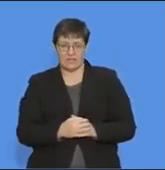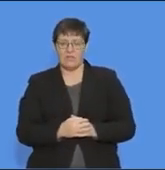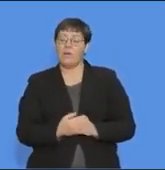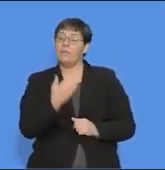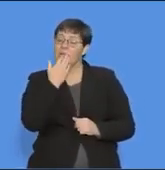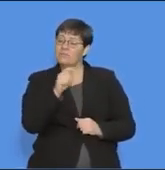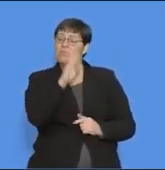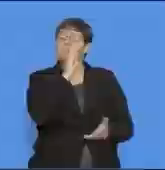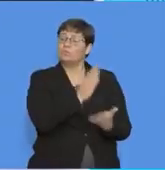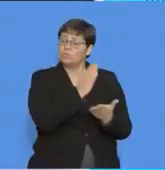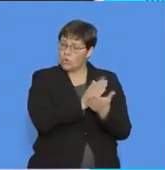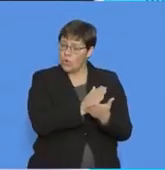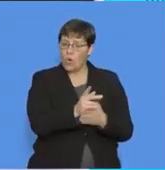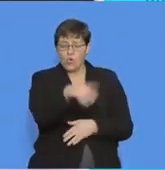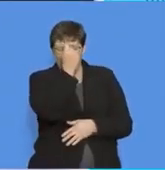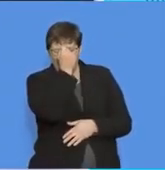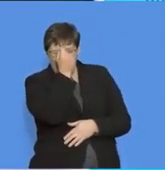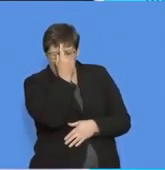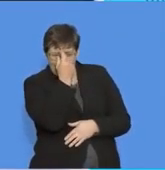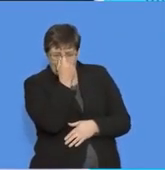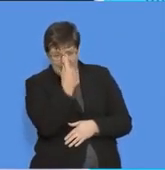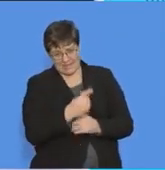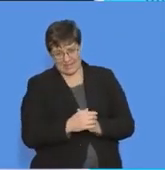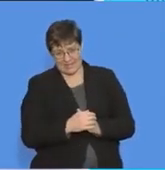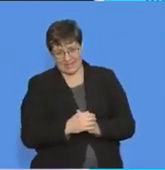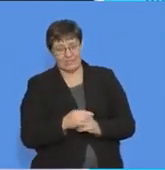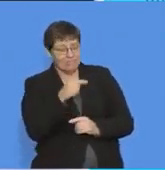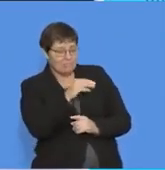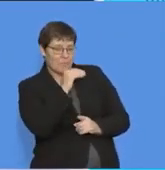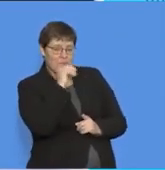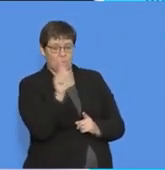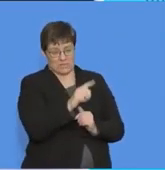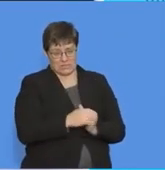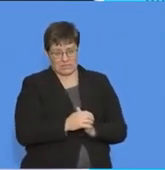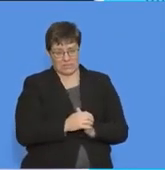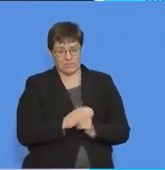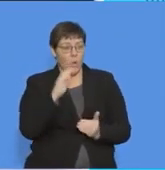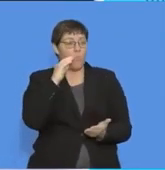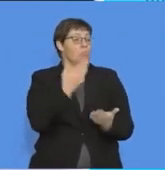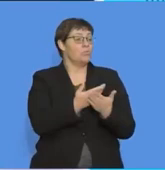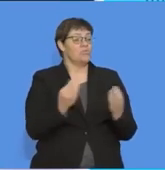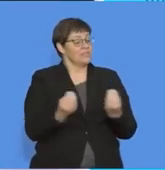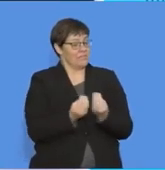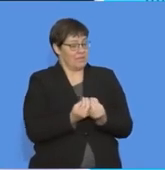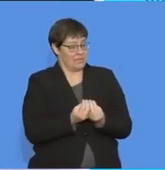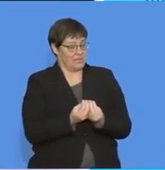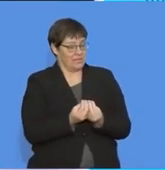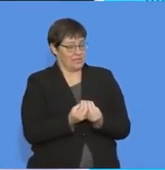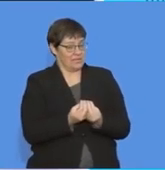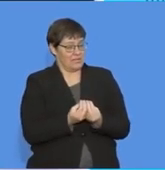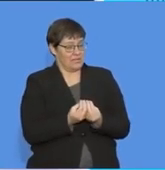here, right? So you please need to make sure that you understand what this means, right? To prove